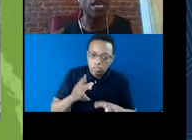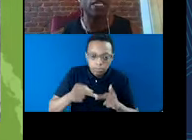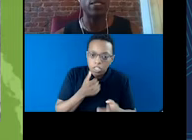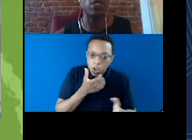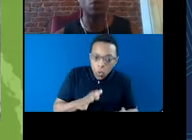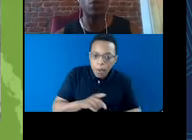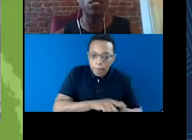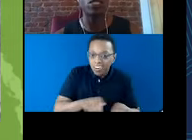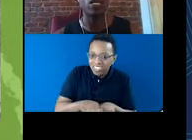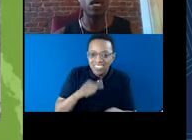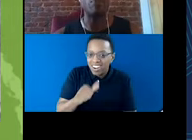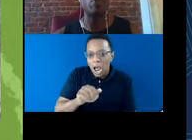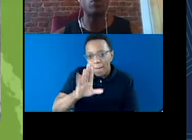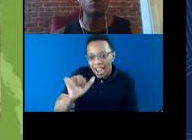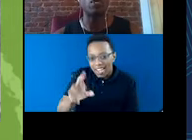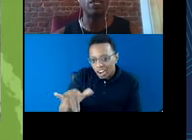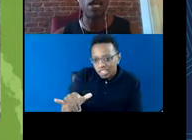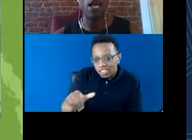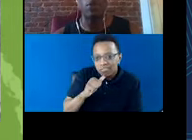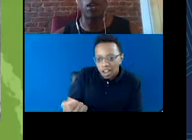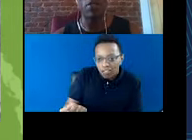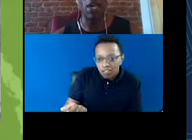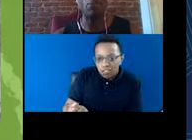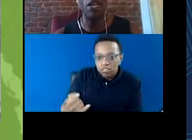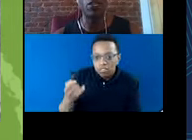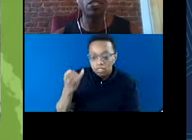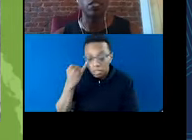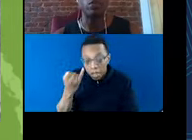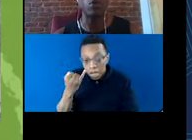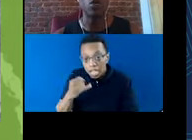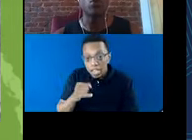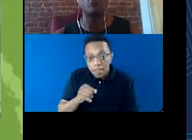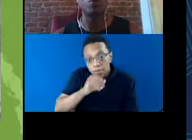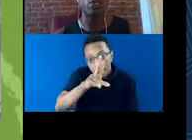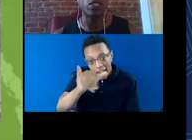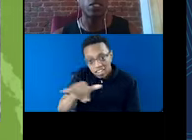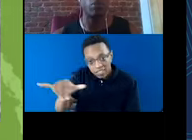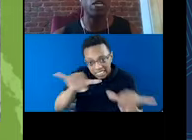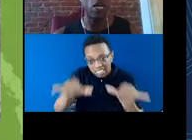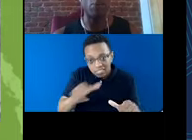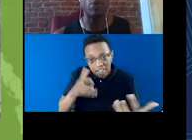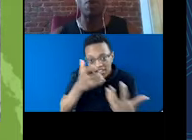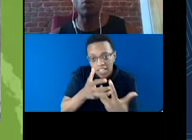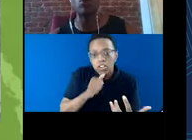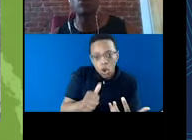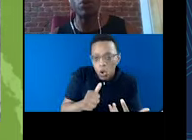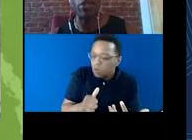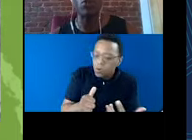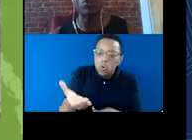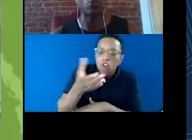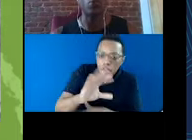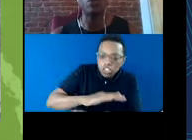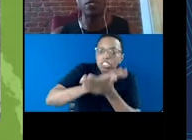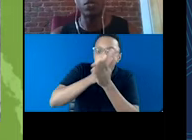binary societies. And so many people who were not part of that binary system were forced to become men or